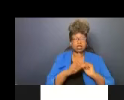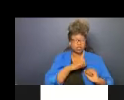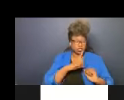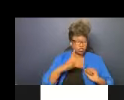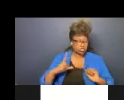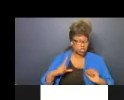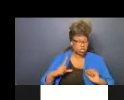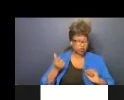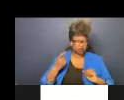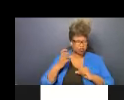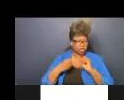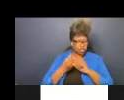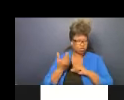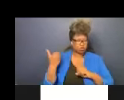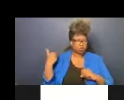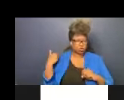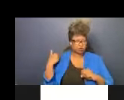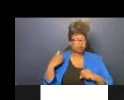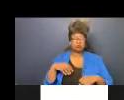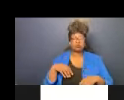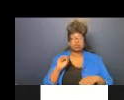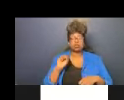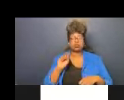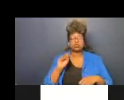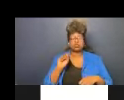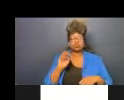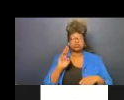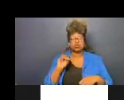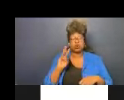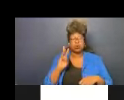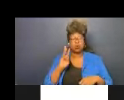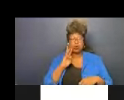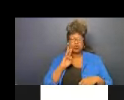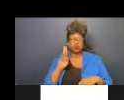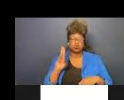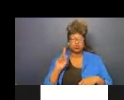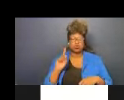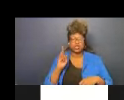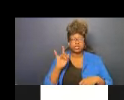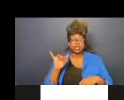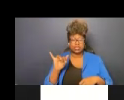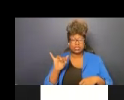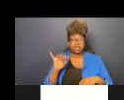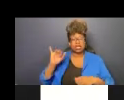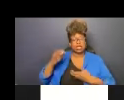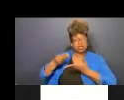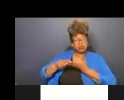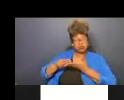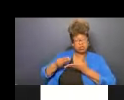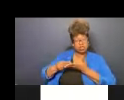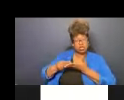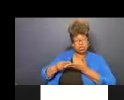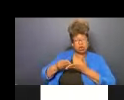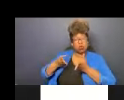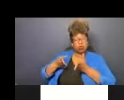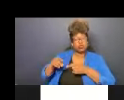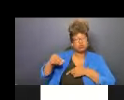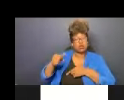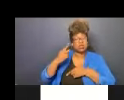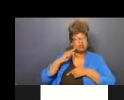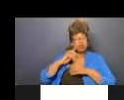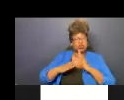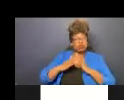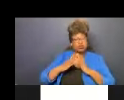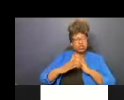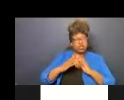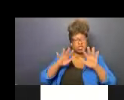ago. So a stormwater utility is a funding mechanism to pay for a community stormwater management